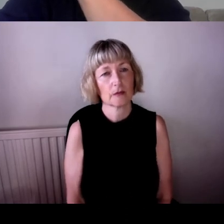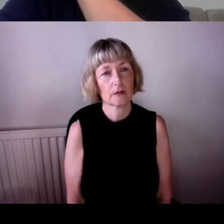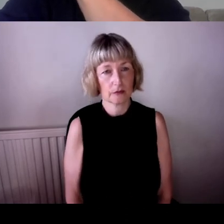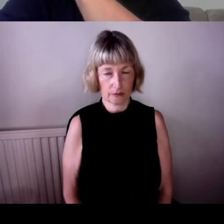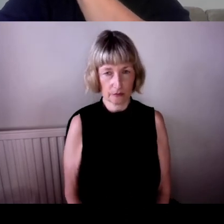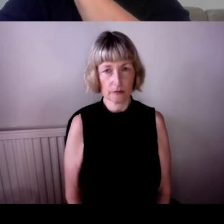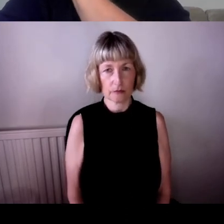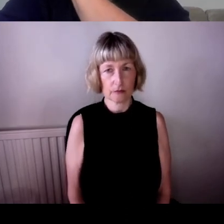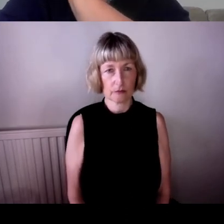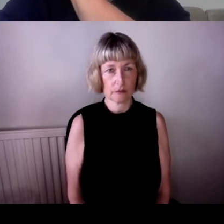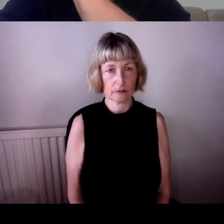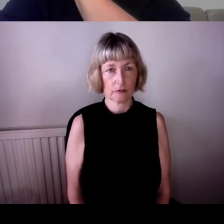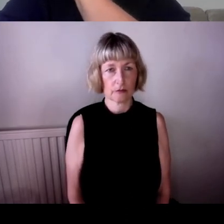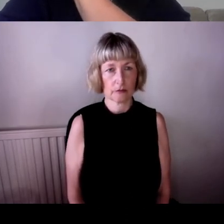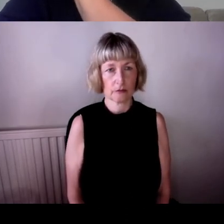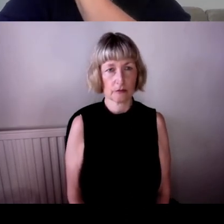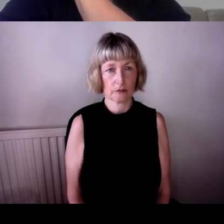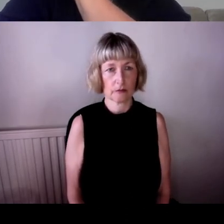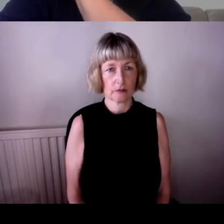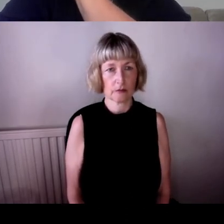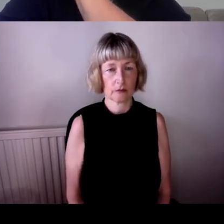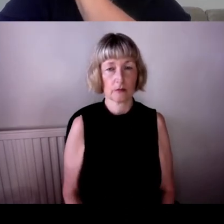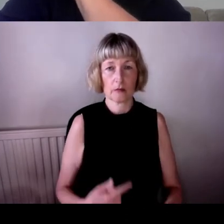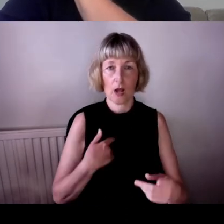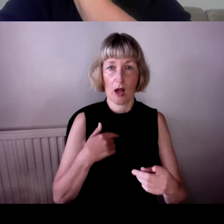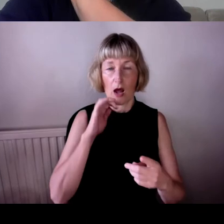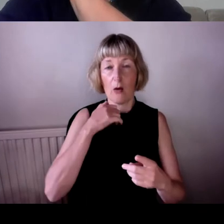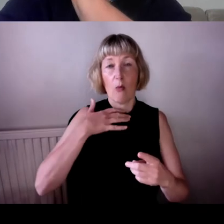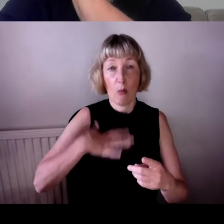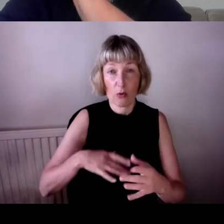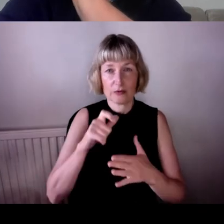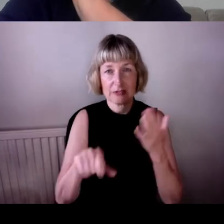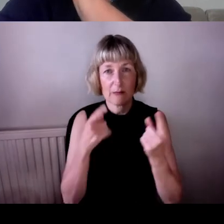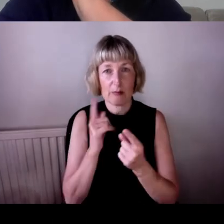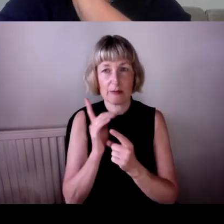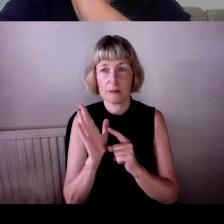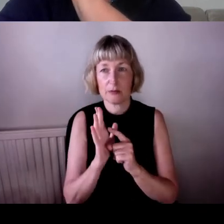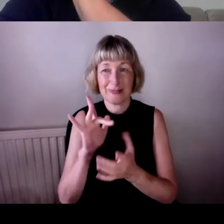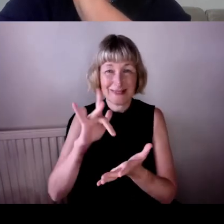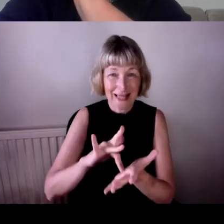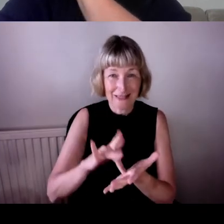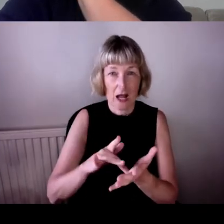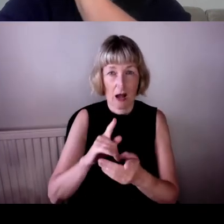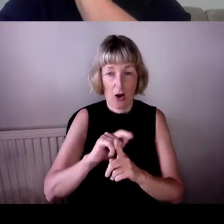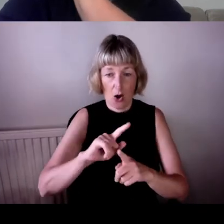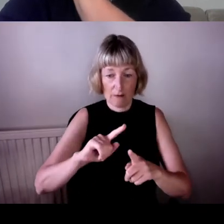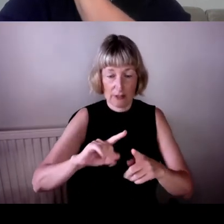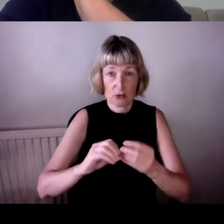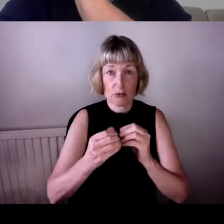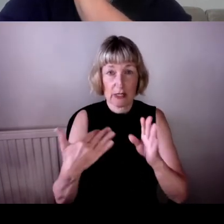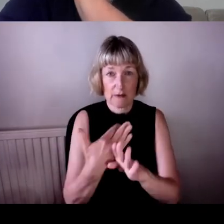I would certainly want disabled people to be at the heart of this. And most of the work that is going on creatively